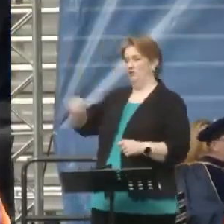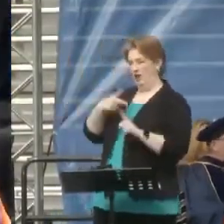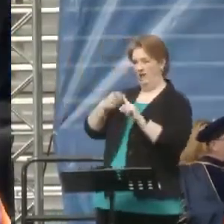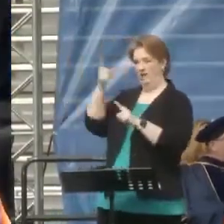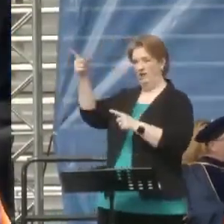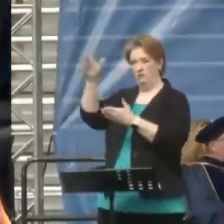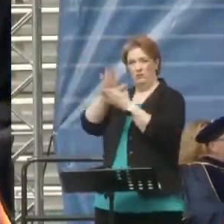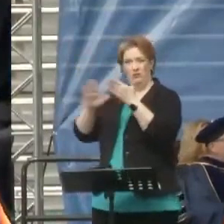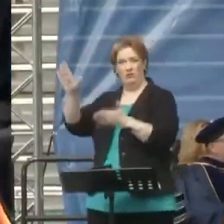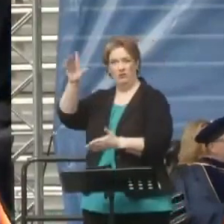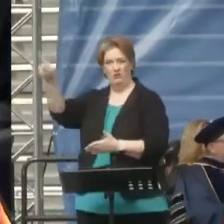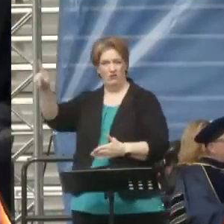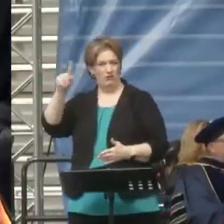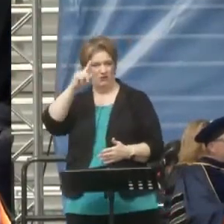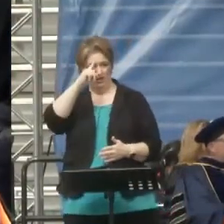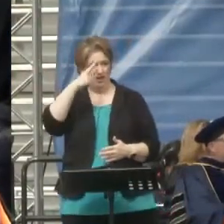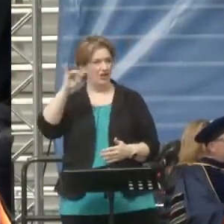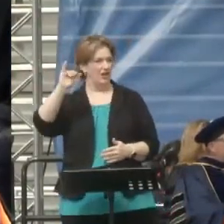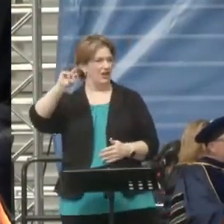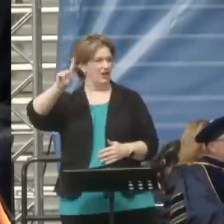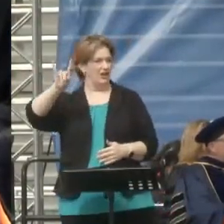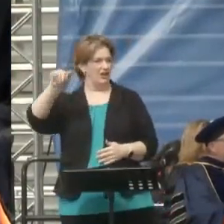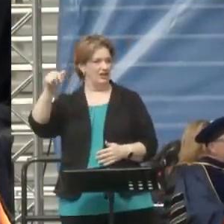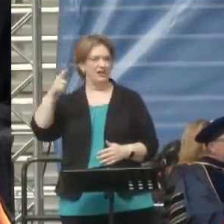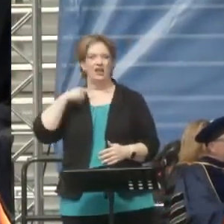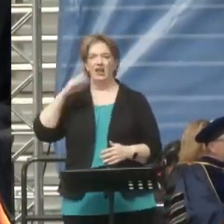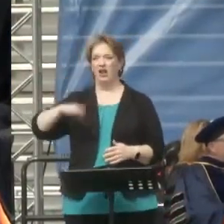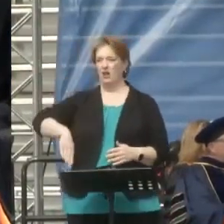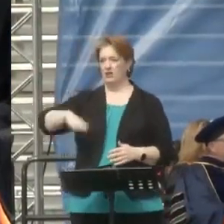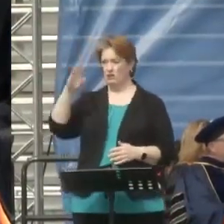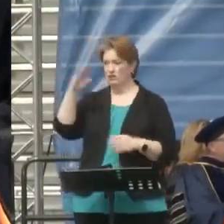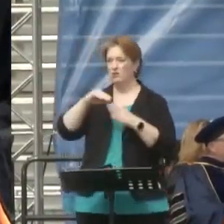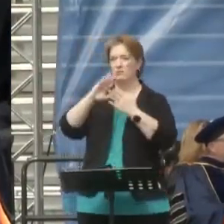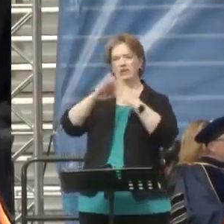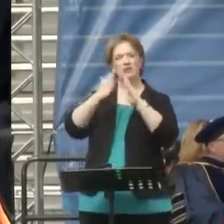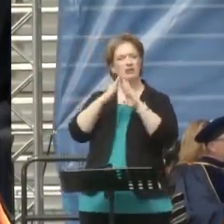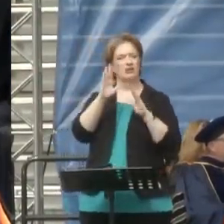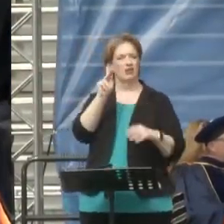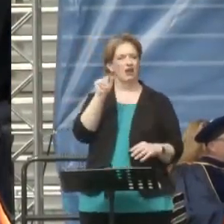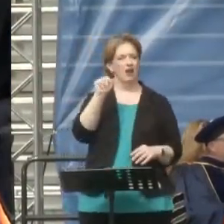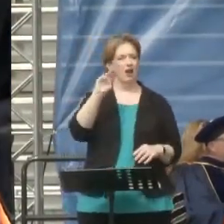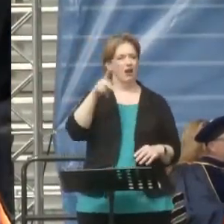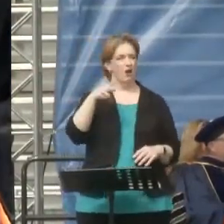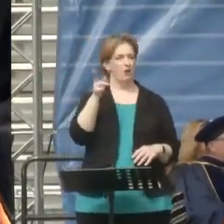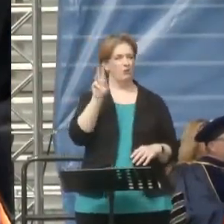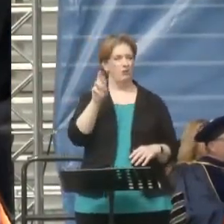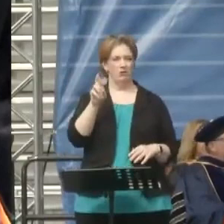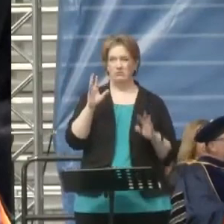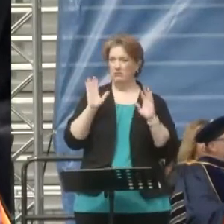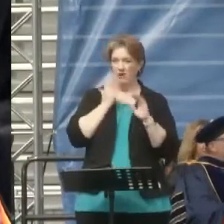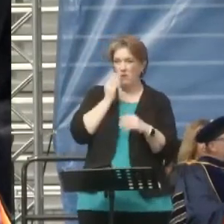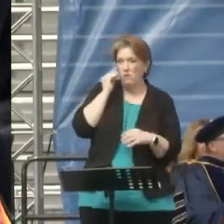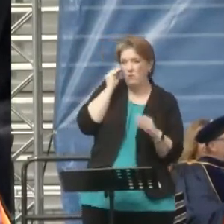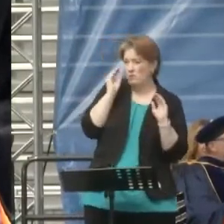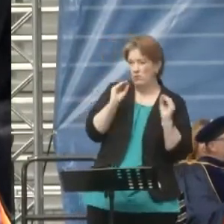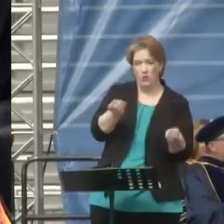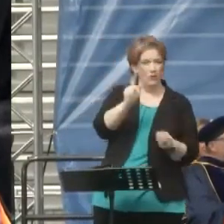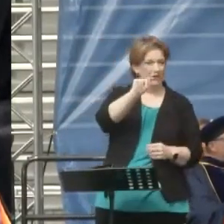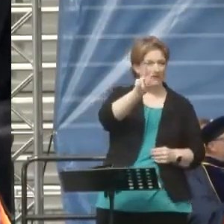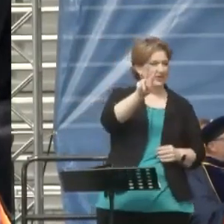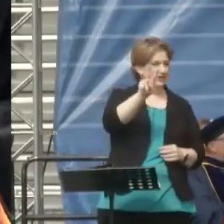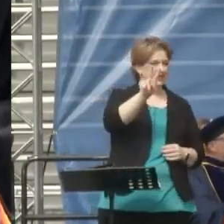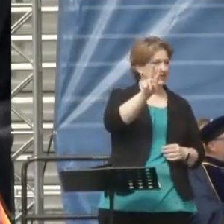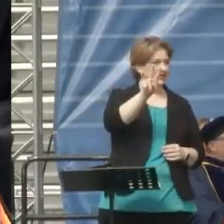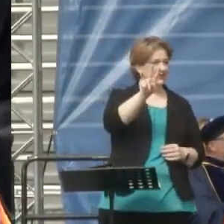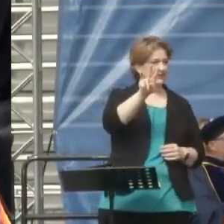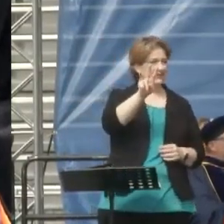I grew up in a middle-class home in the city of Kanpur in India. We had no television at our home.